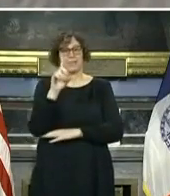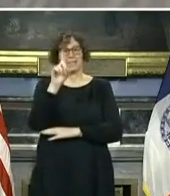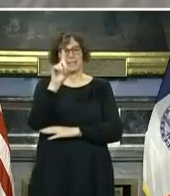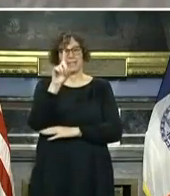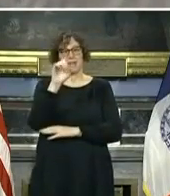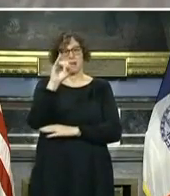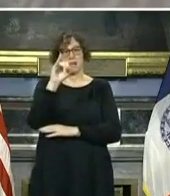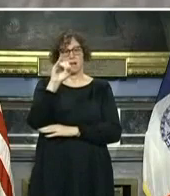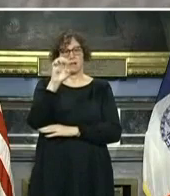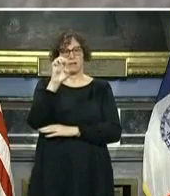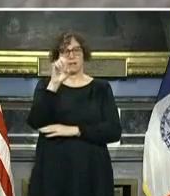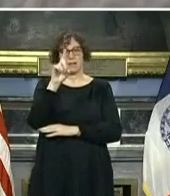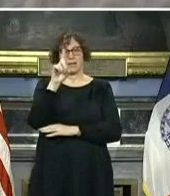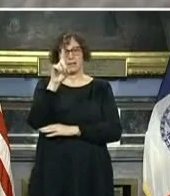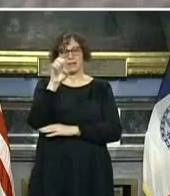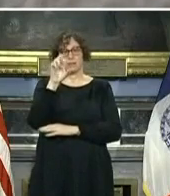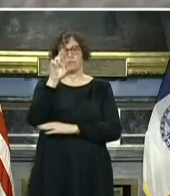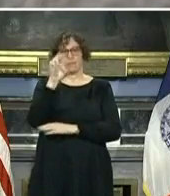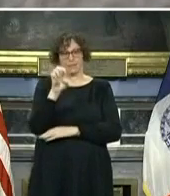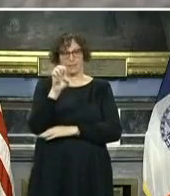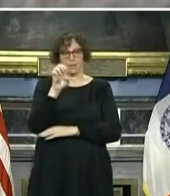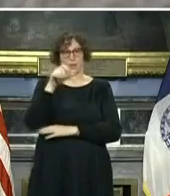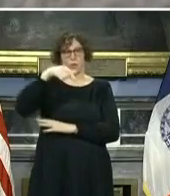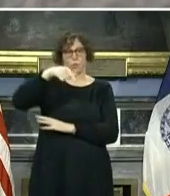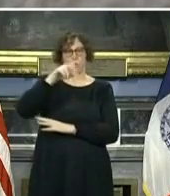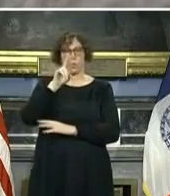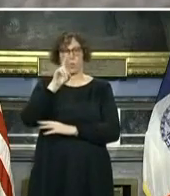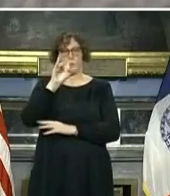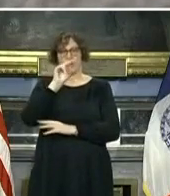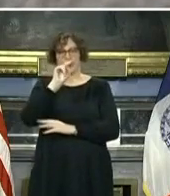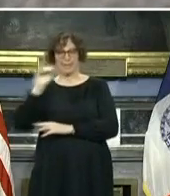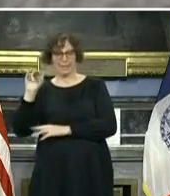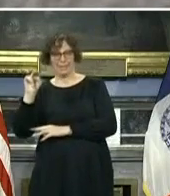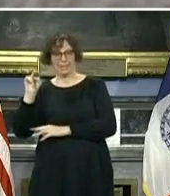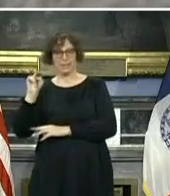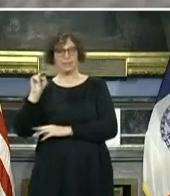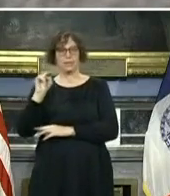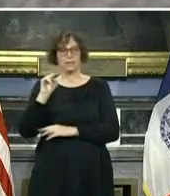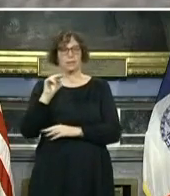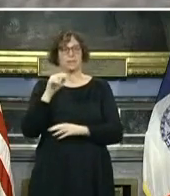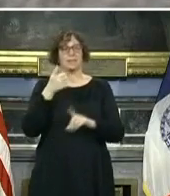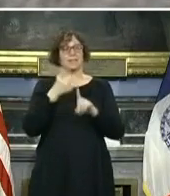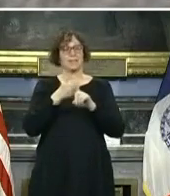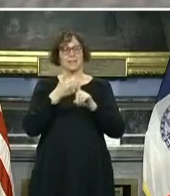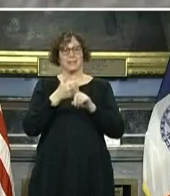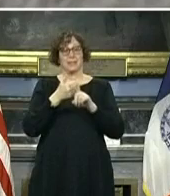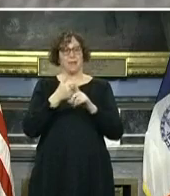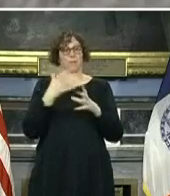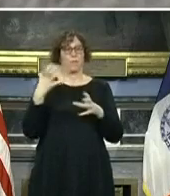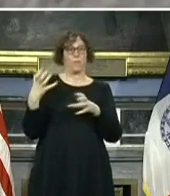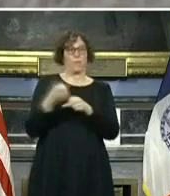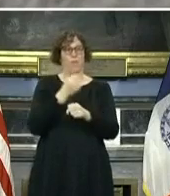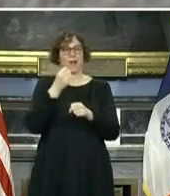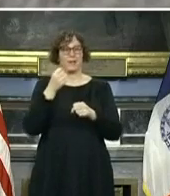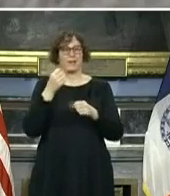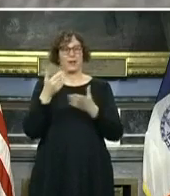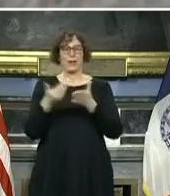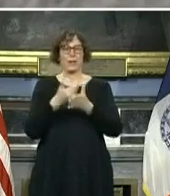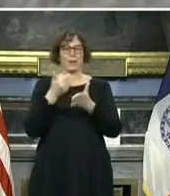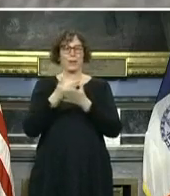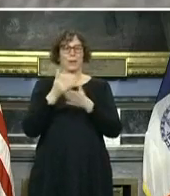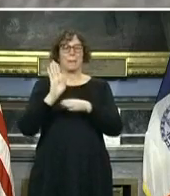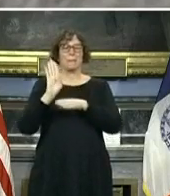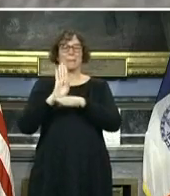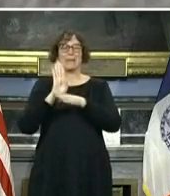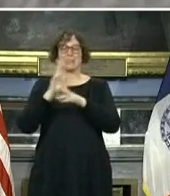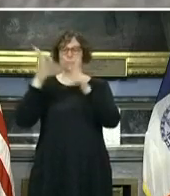a bigger way. She was the recipient of the Ernst & Young Entrepreneur of the Year Award a few years ago, and someone who brings a lot of vision to what